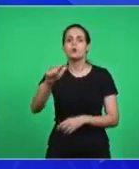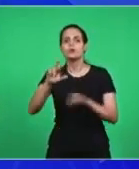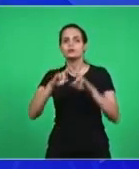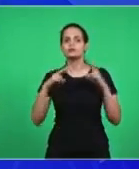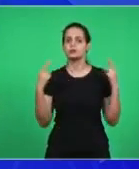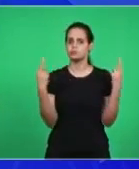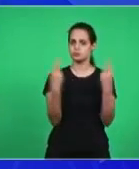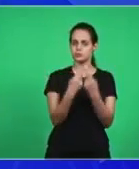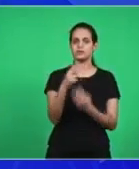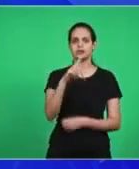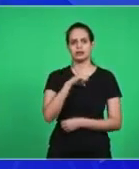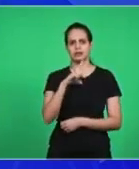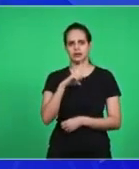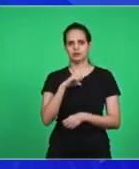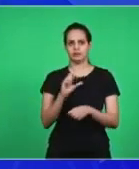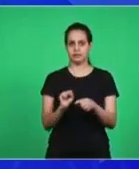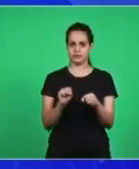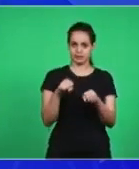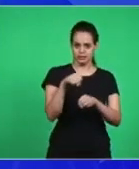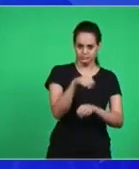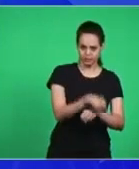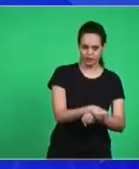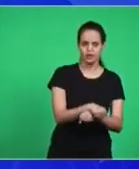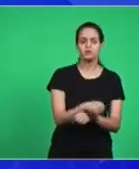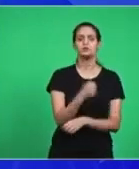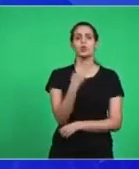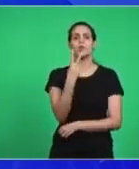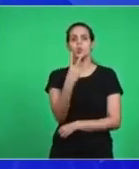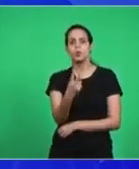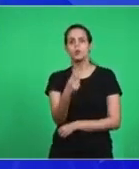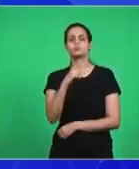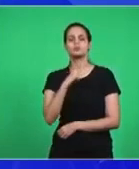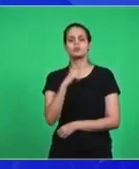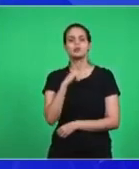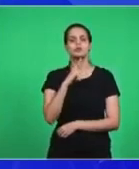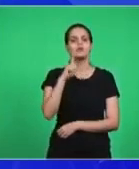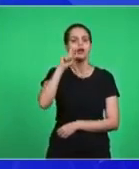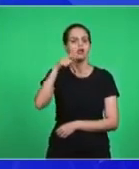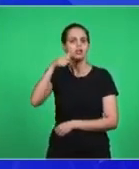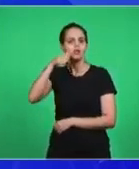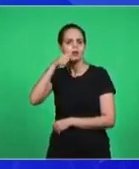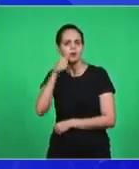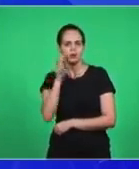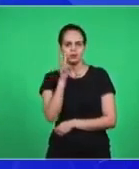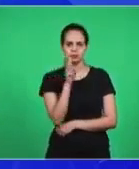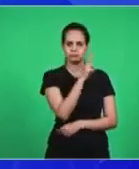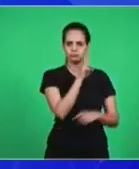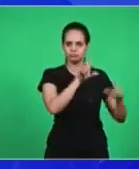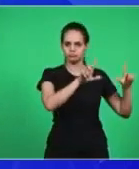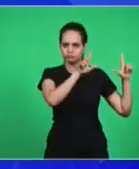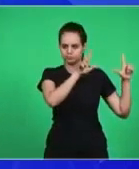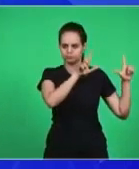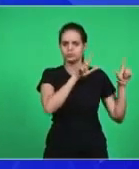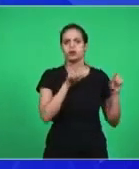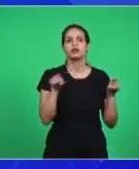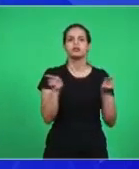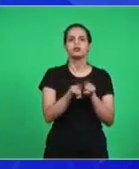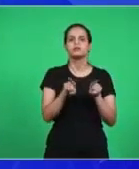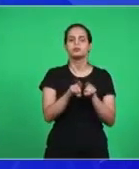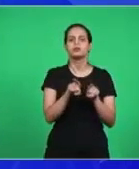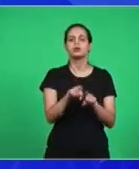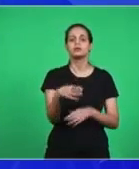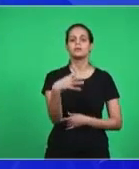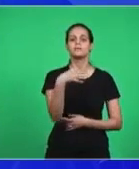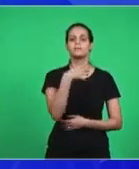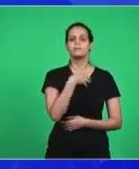place. We had seminars, two of them in Maceió, in the state of Alagoas, in Brazil, the brethren are seen here, and also in Camaju,